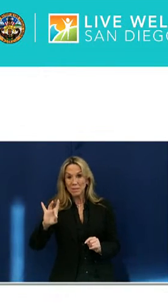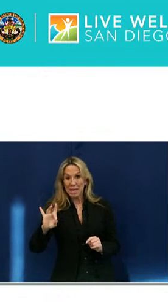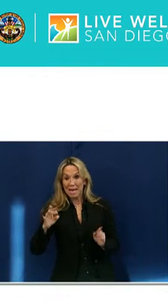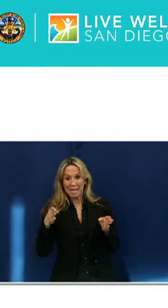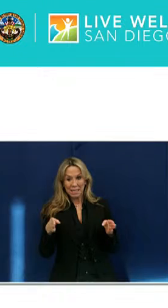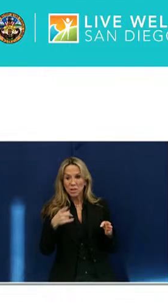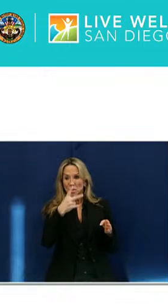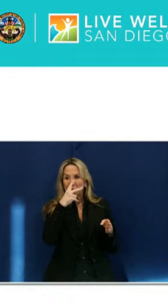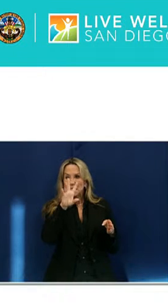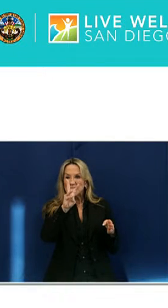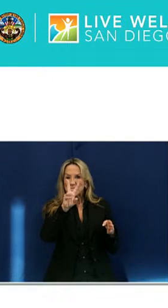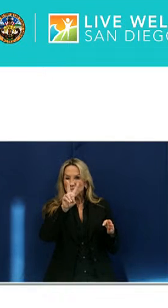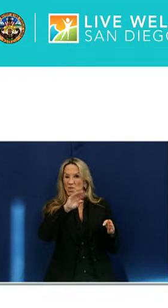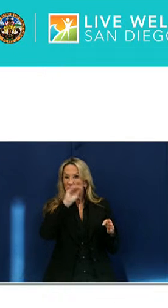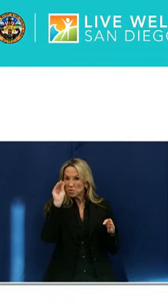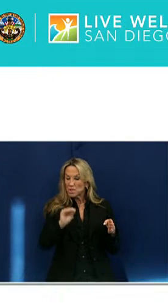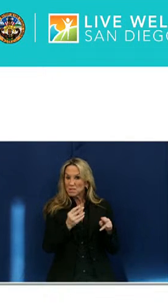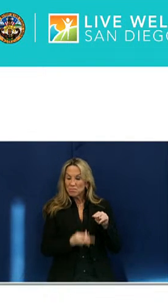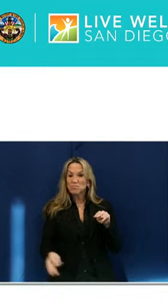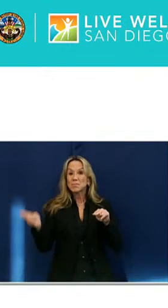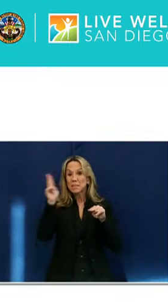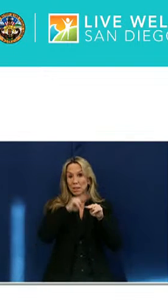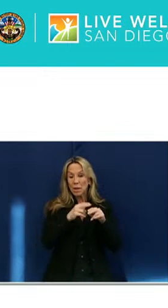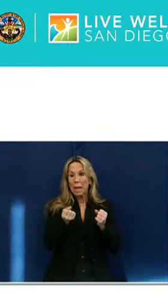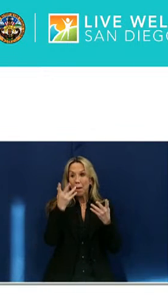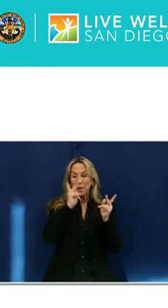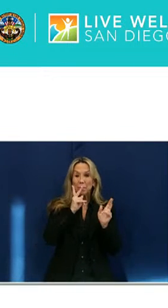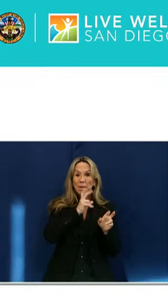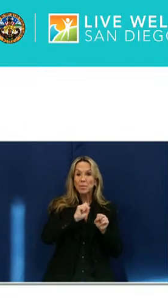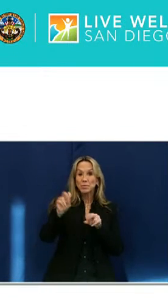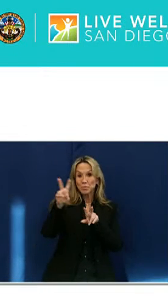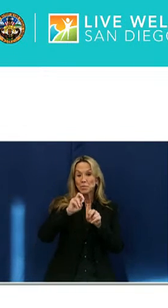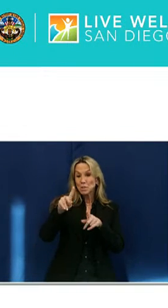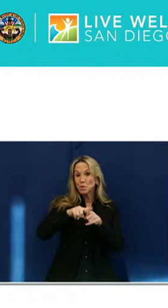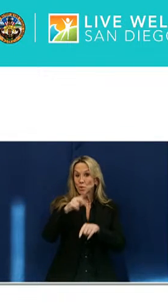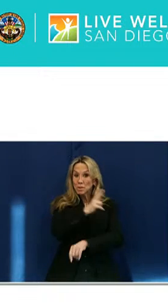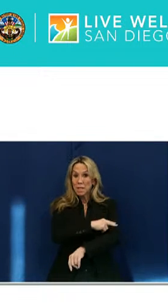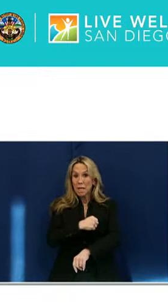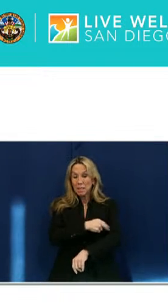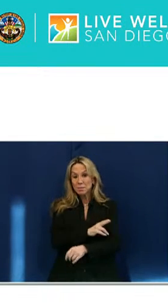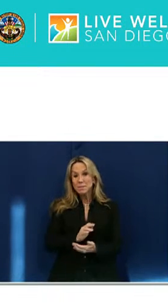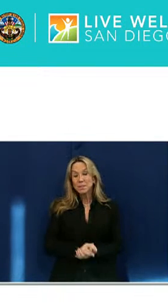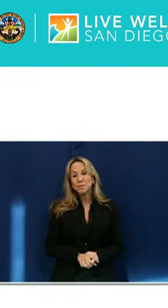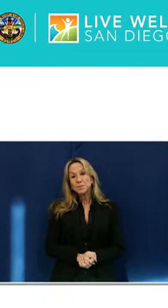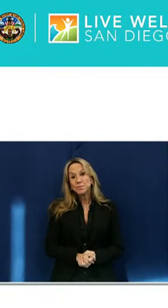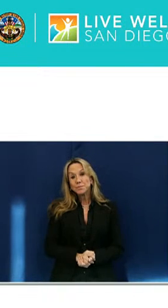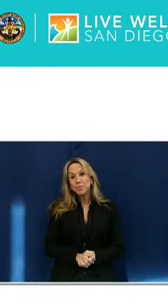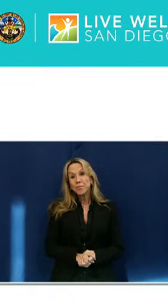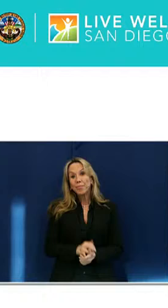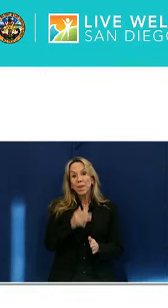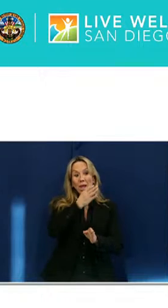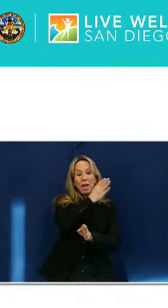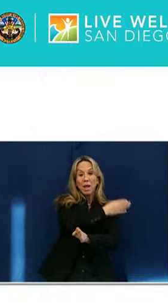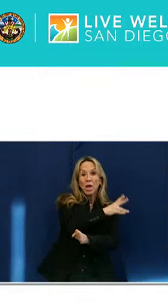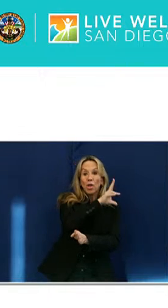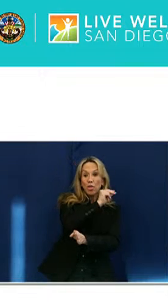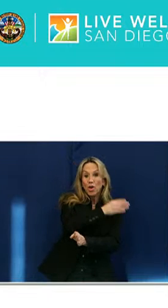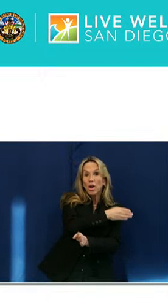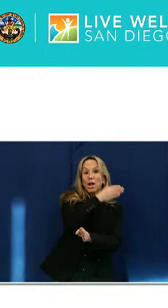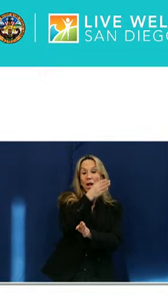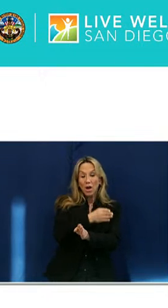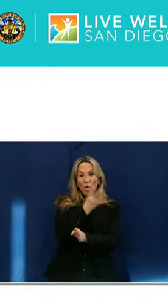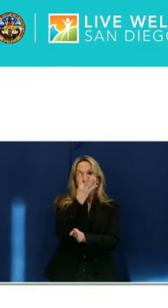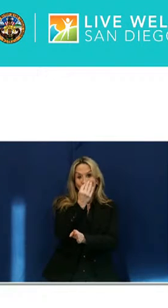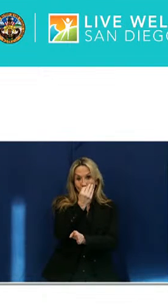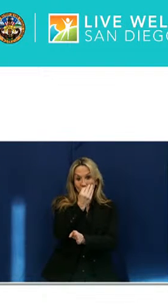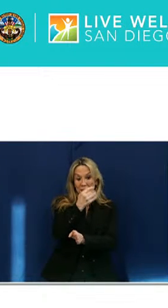increase in COVID-19 confirmed hospitalized patients over this 14-day period. And in the next slide, for the same 14-day period,